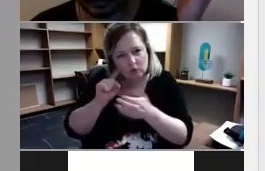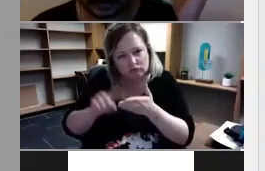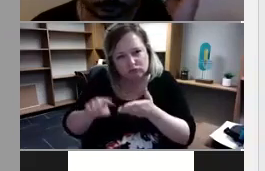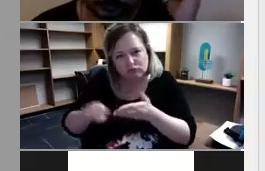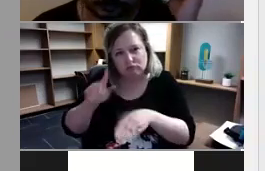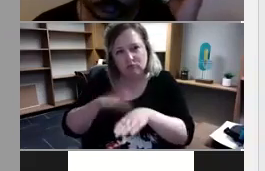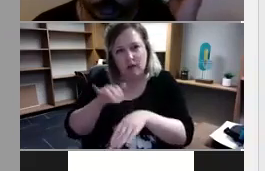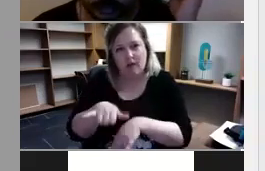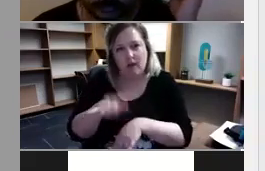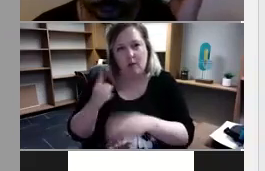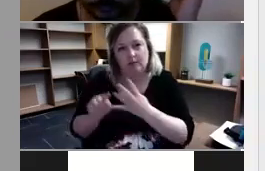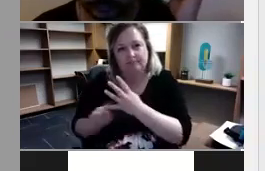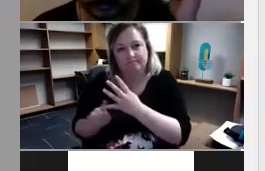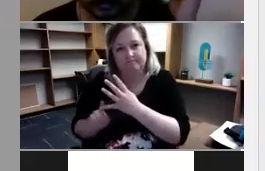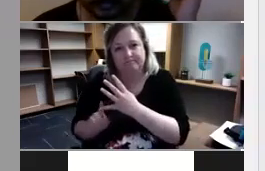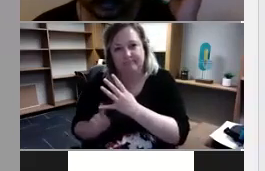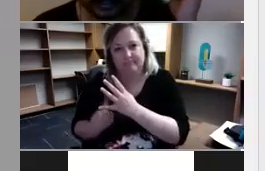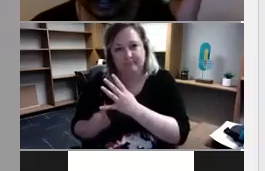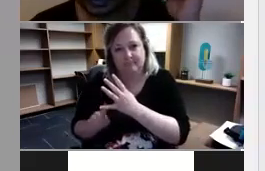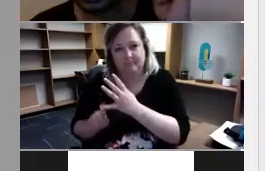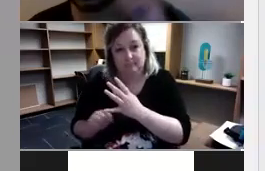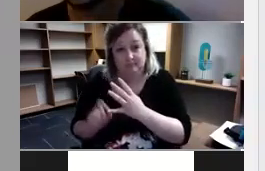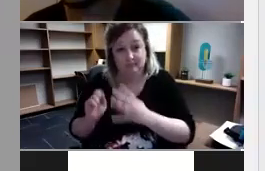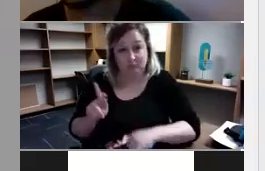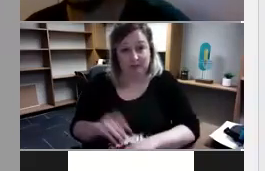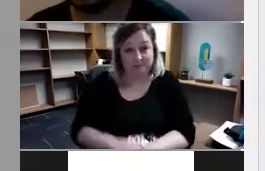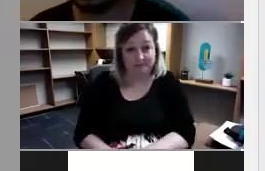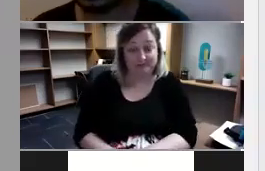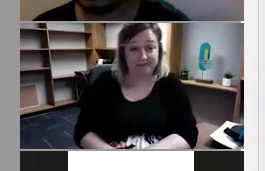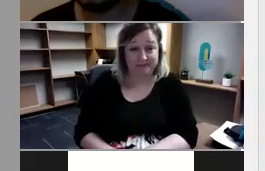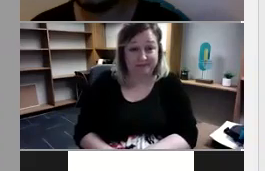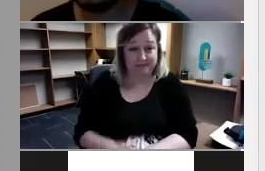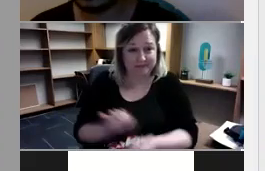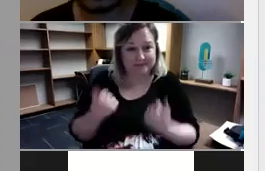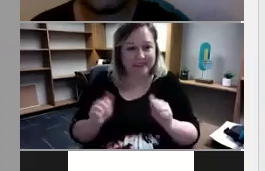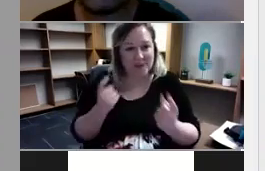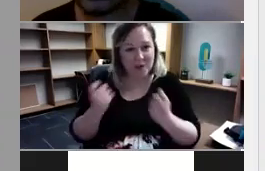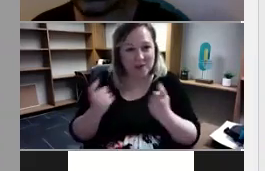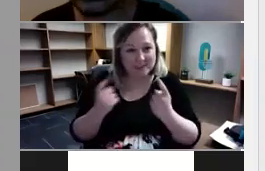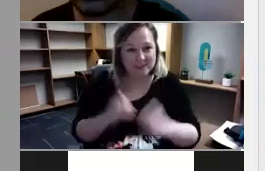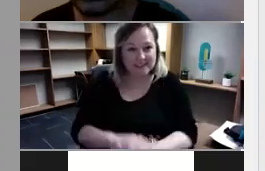power of something. Okay. Any questions?